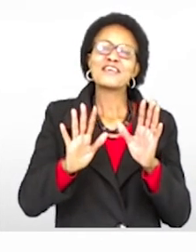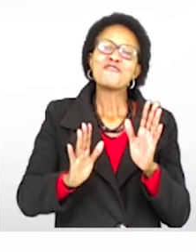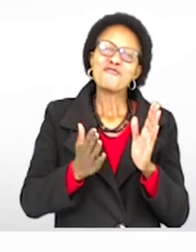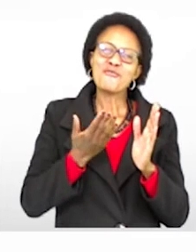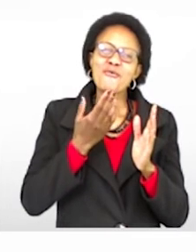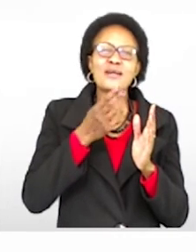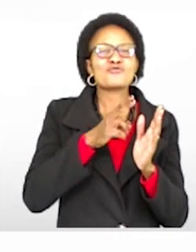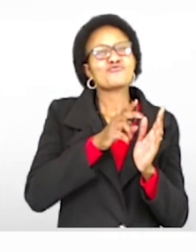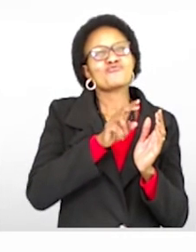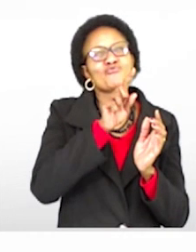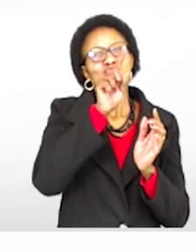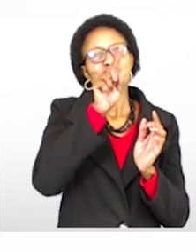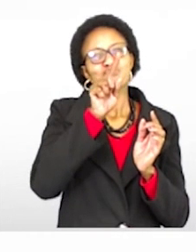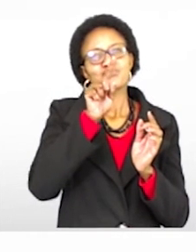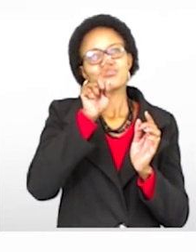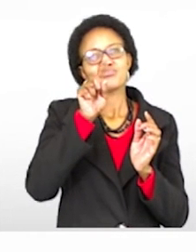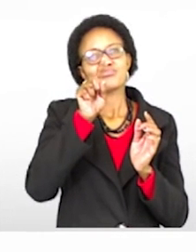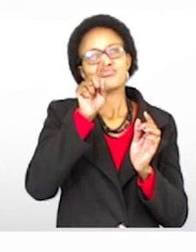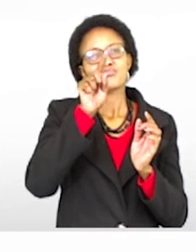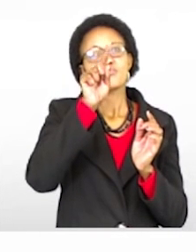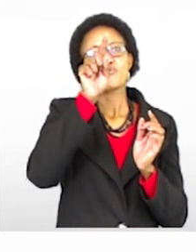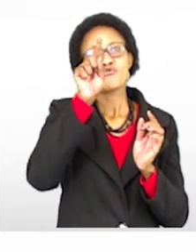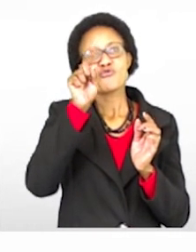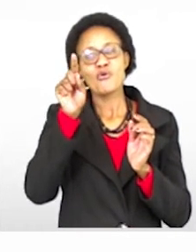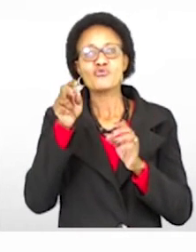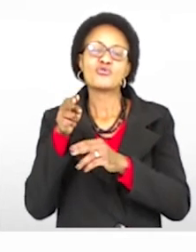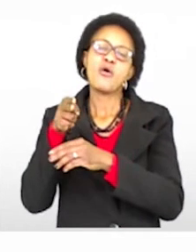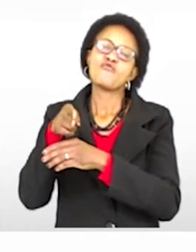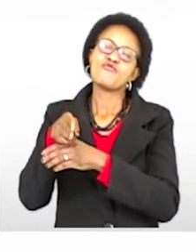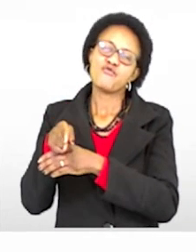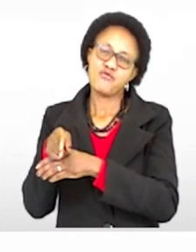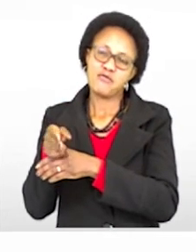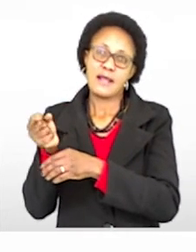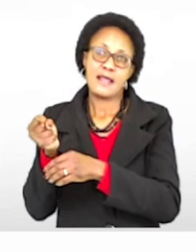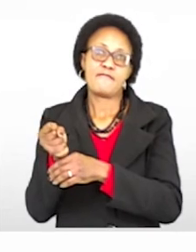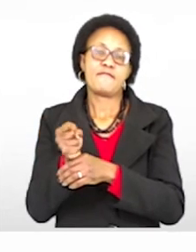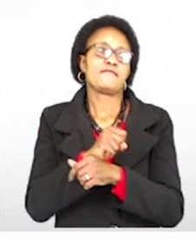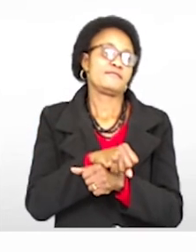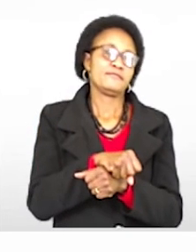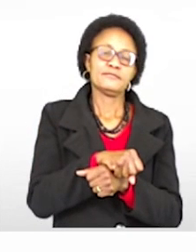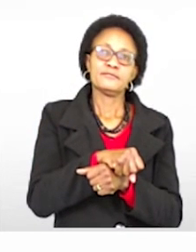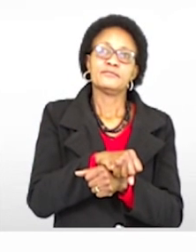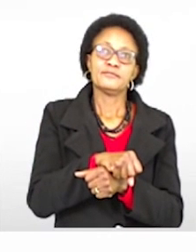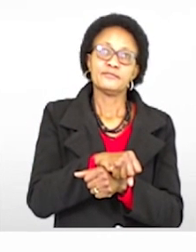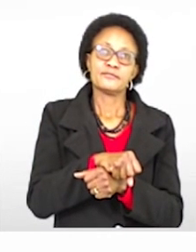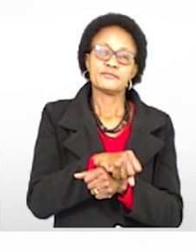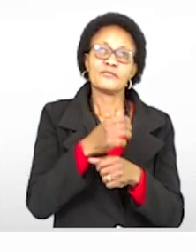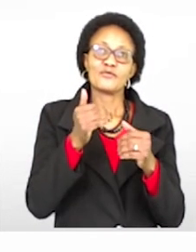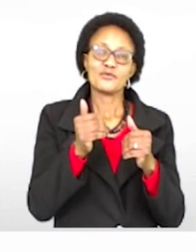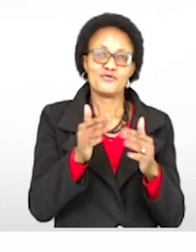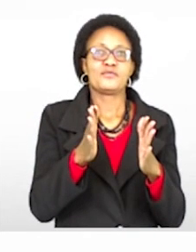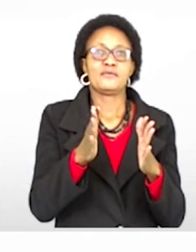help the car find its way to the fuel station using your finger. So you are going to